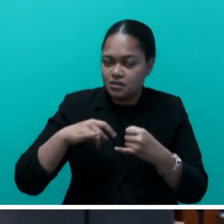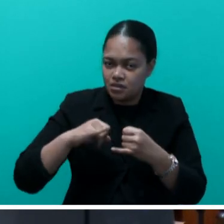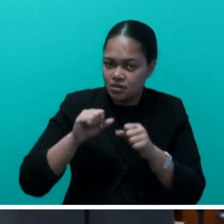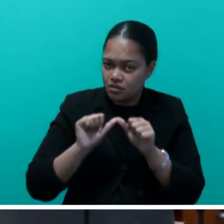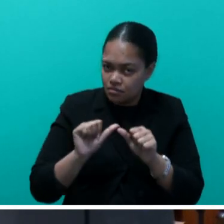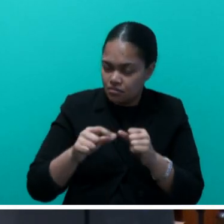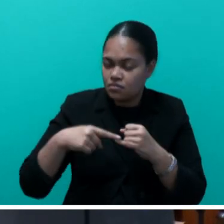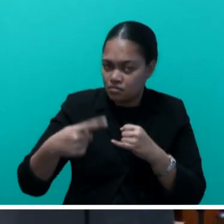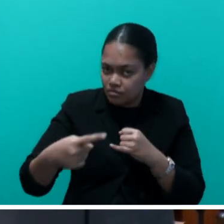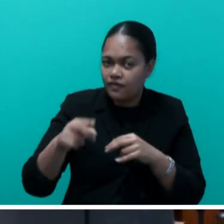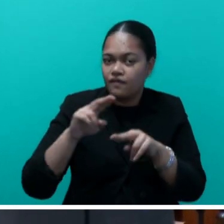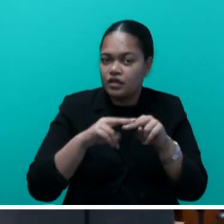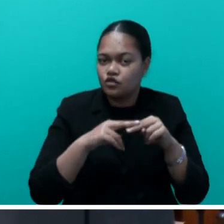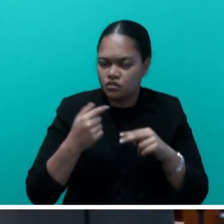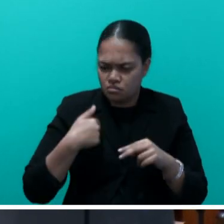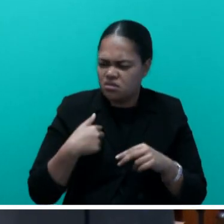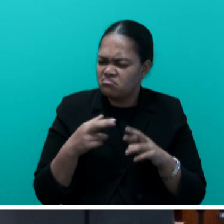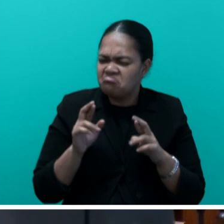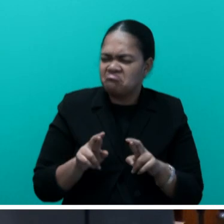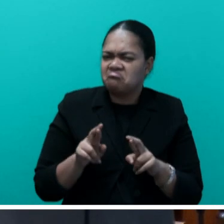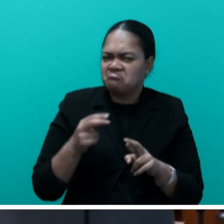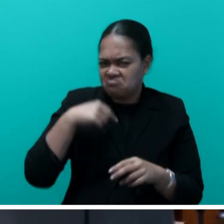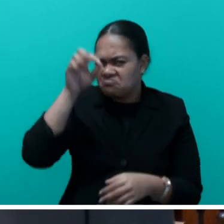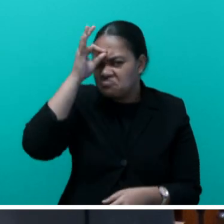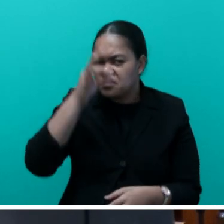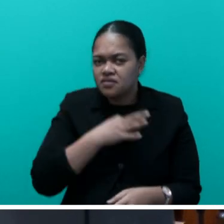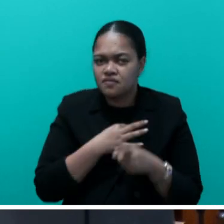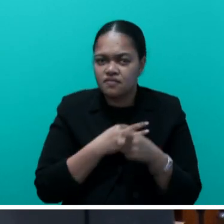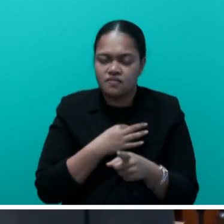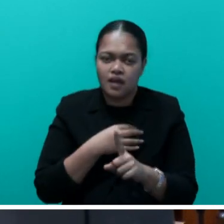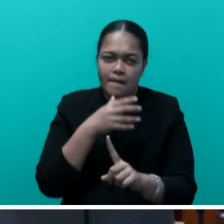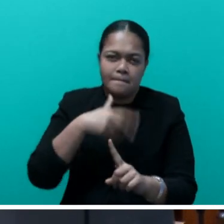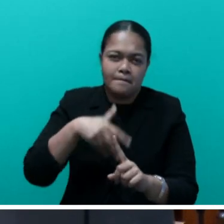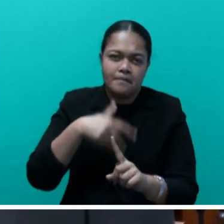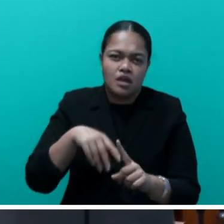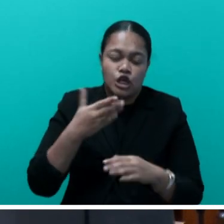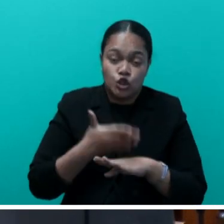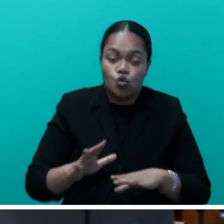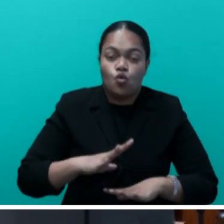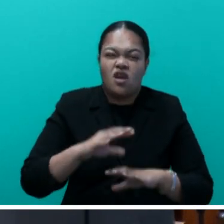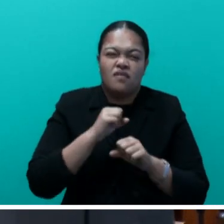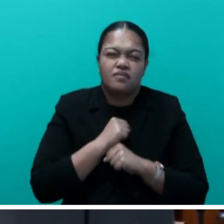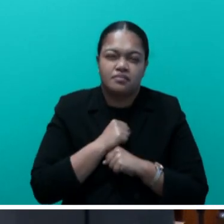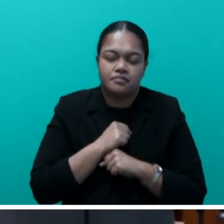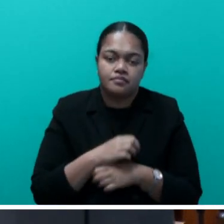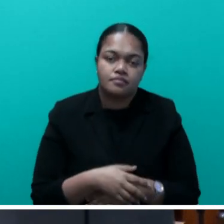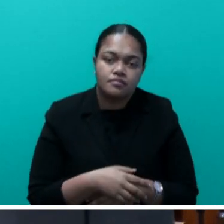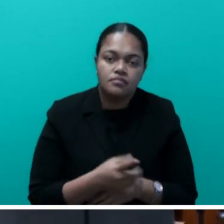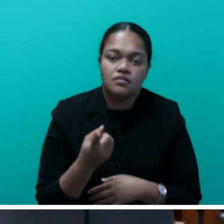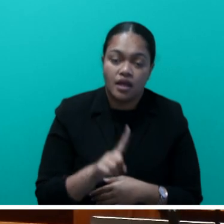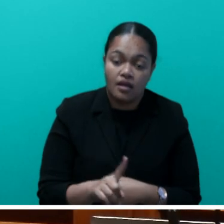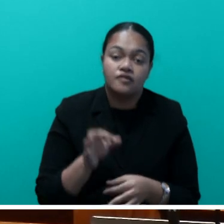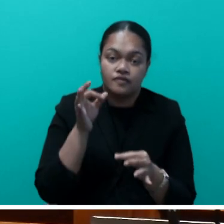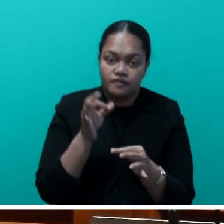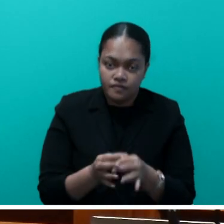I am of the firm belief that this new budget is set amidst a backdrop of renewed confidence and optimism, and is befitting